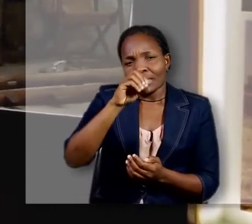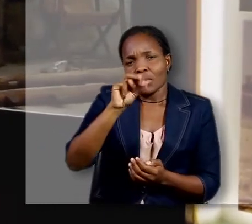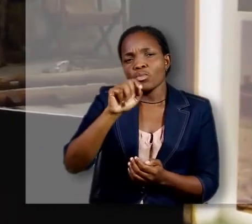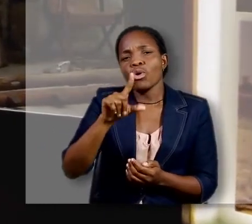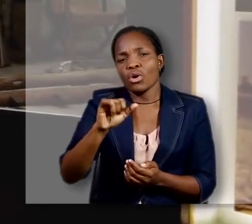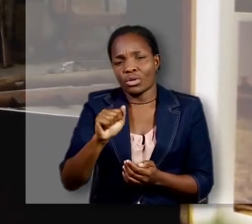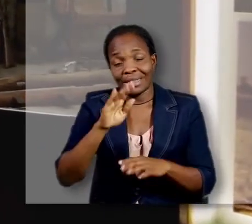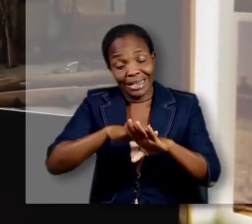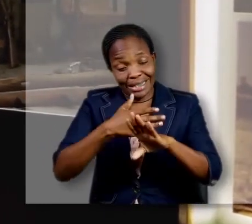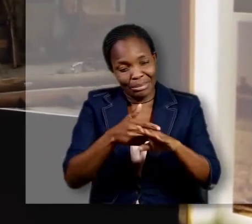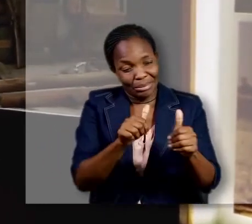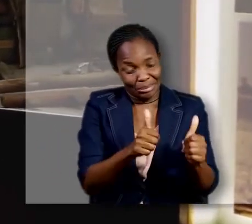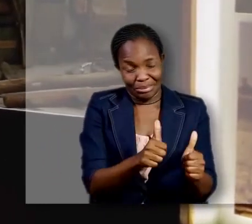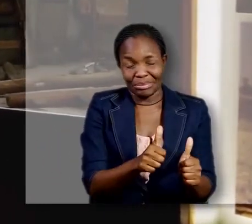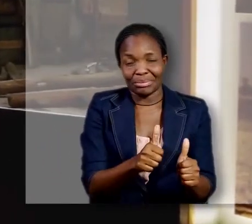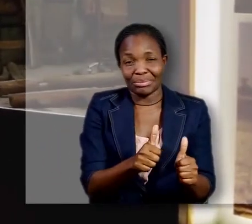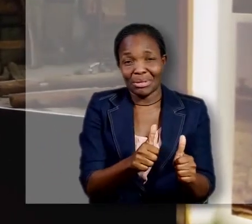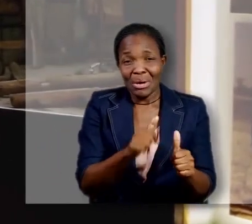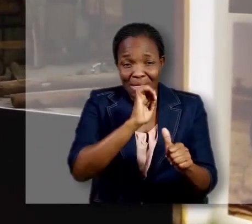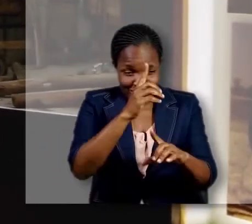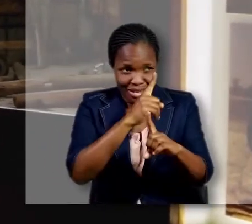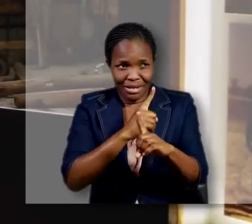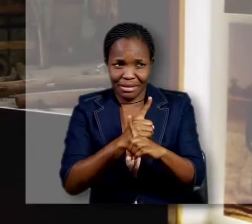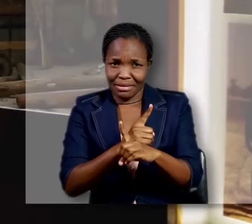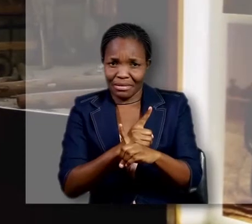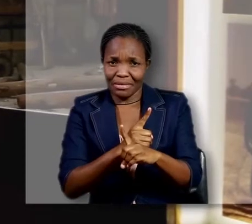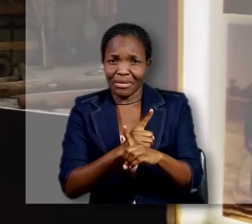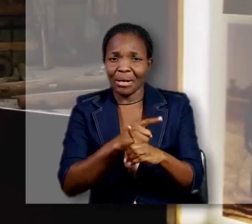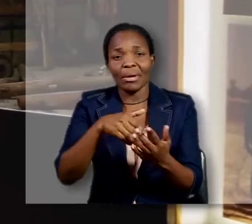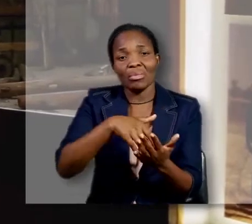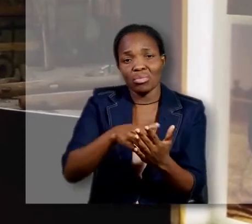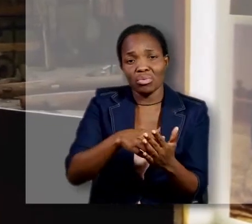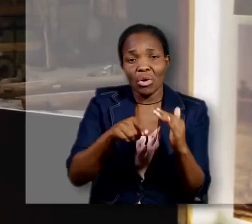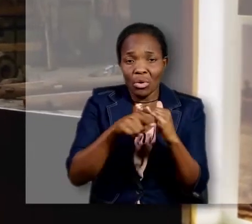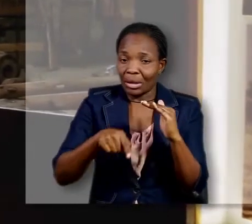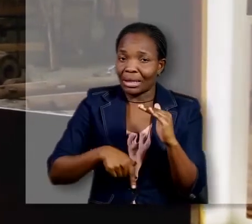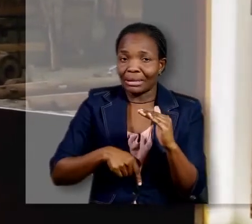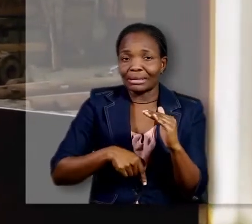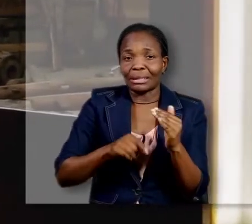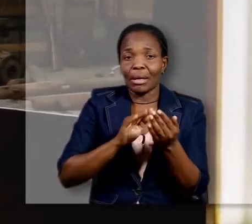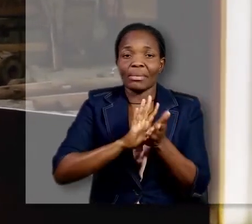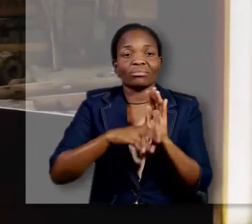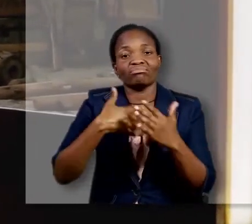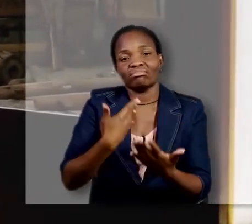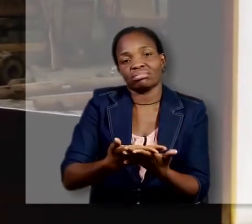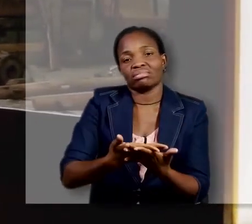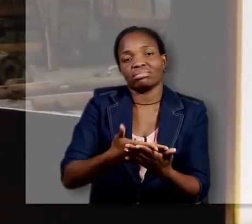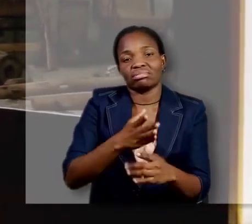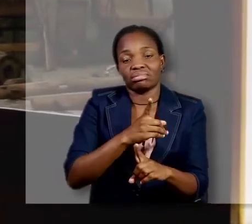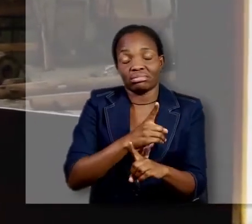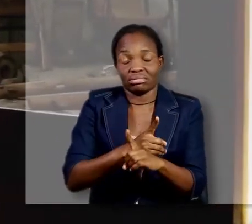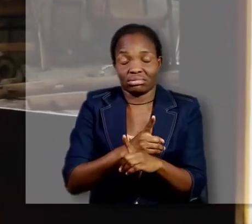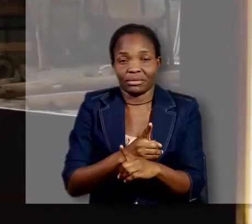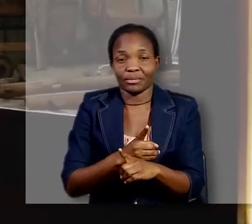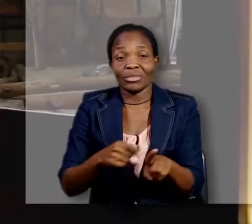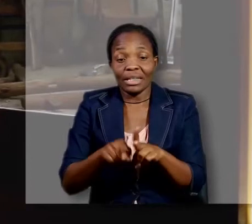has therefore been labeled a failed state. On the other hand, Tanzania and South Africa are symbols of fairly strong republics with